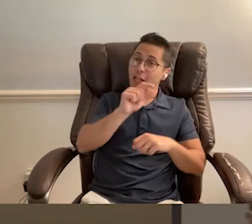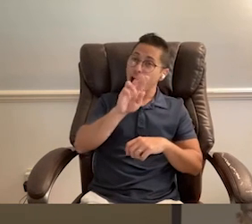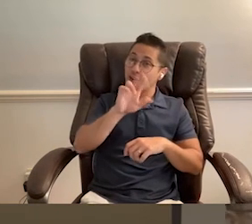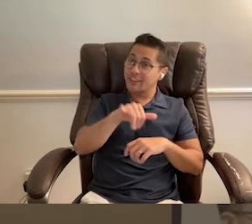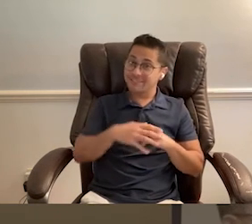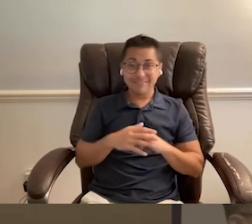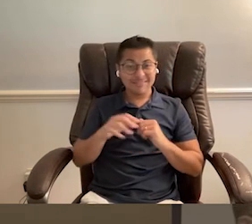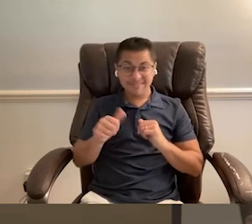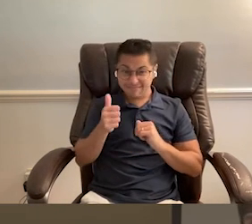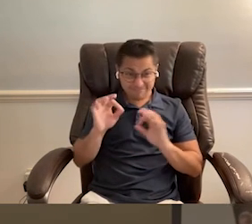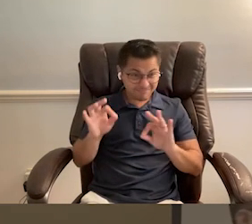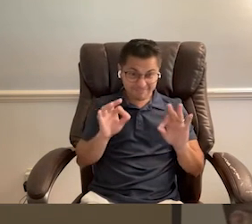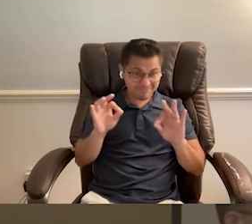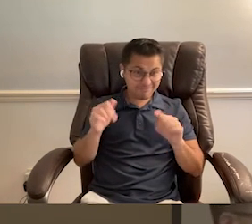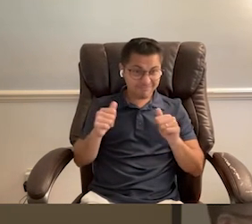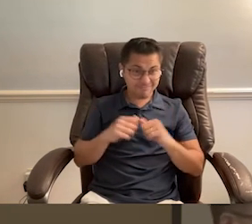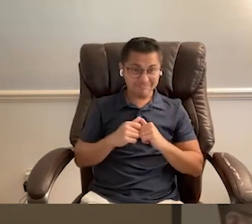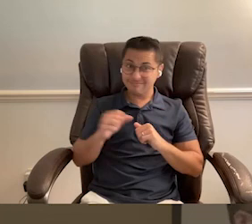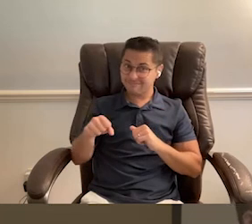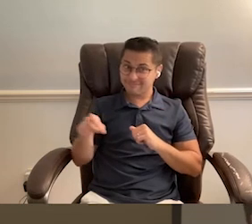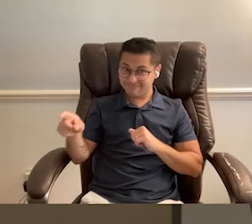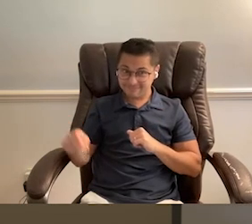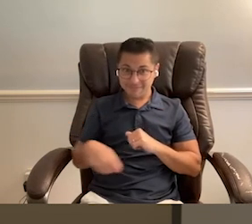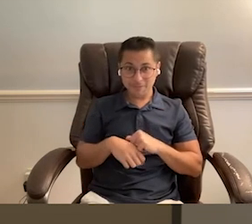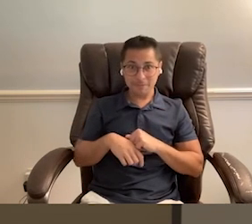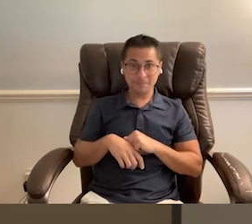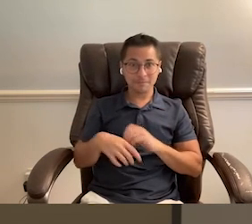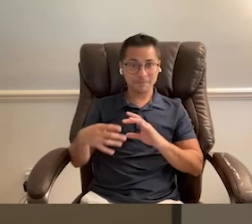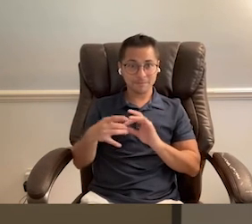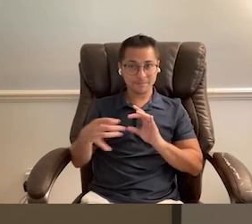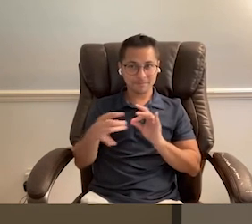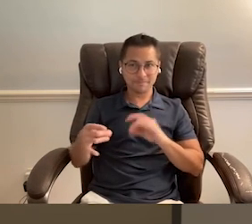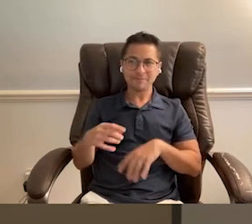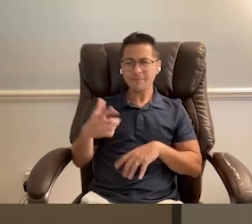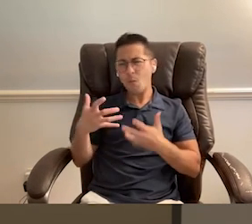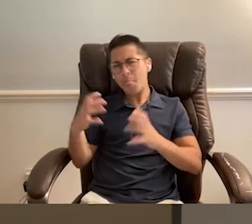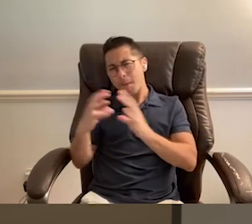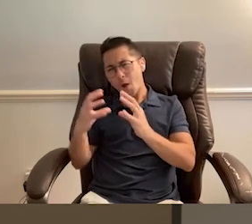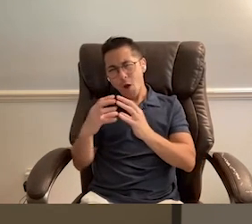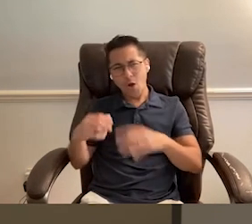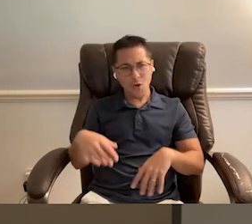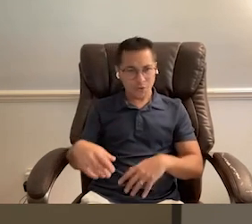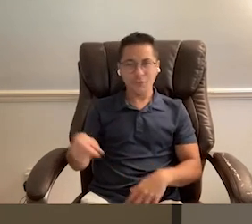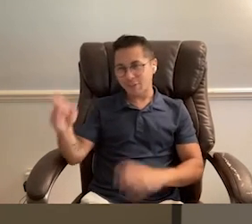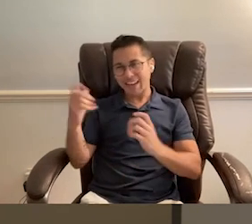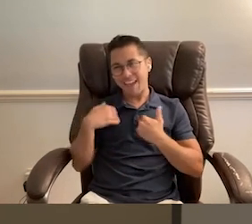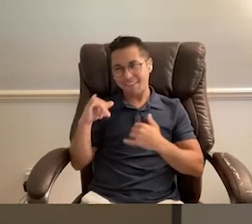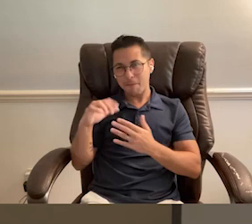else? Yes. You want the ball? You can have that ball. I blew on it though,